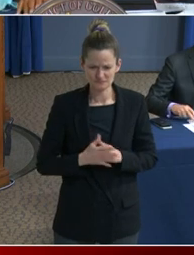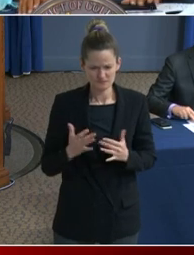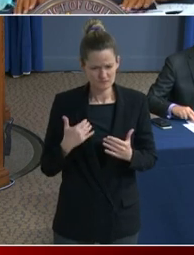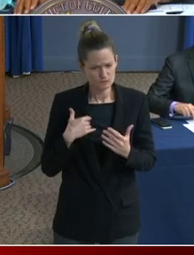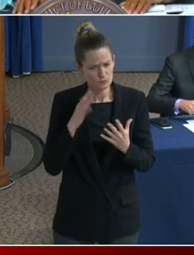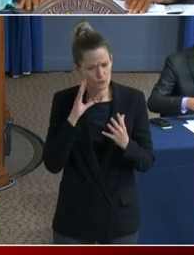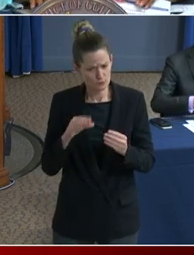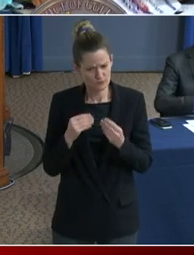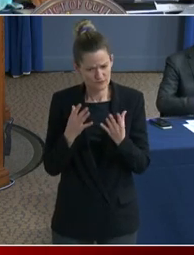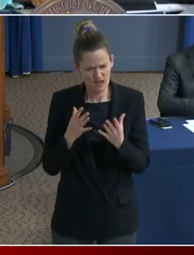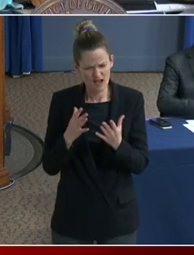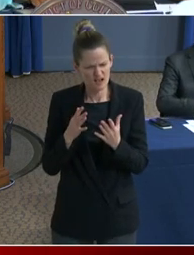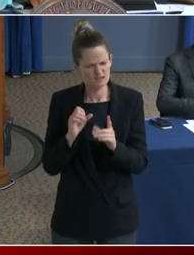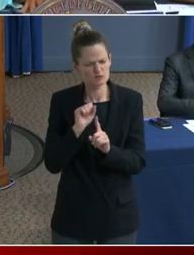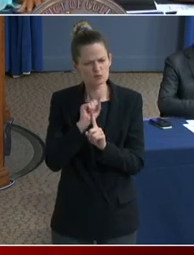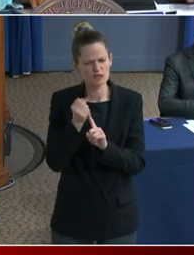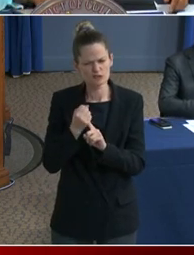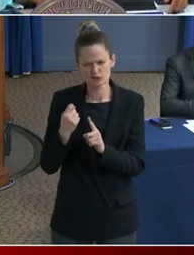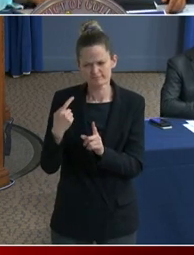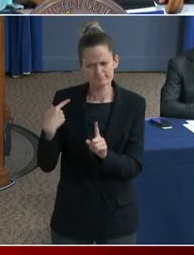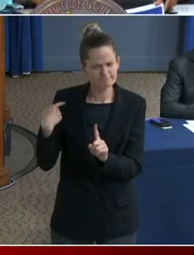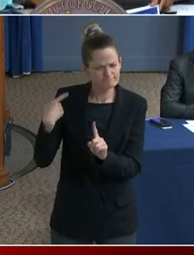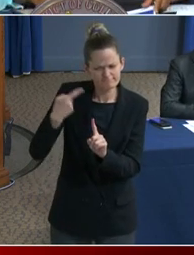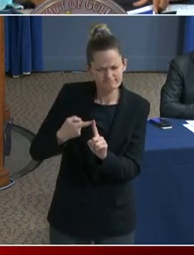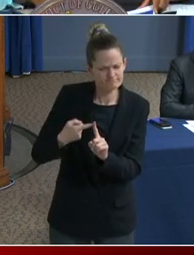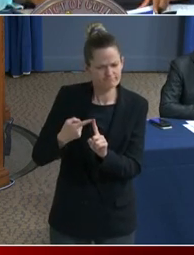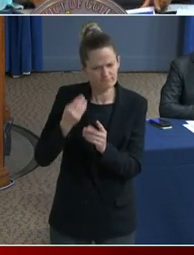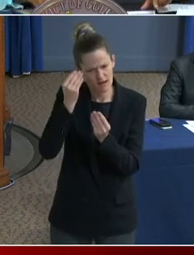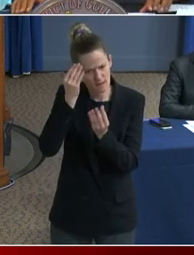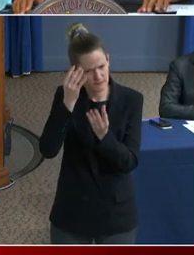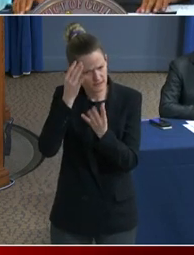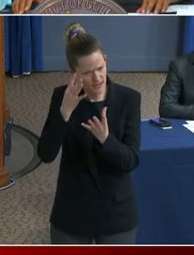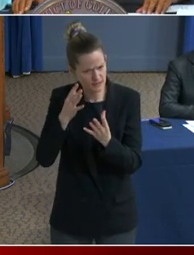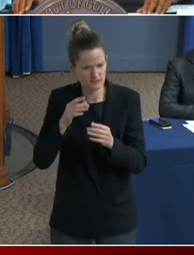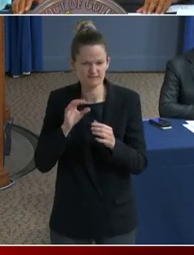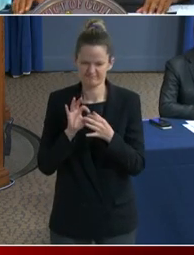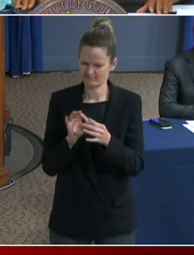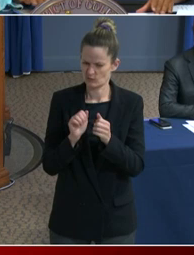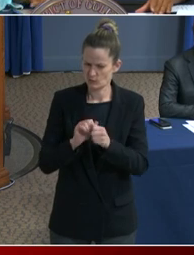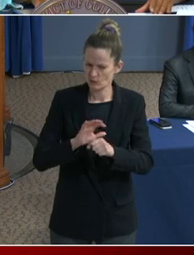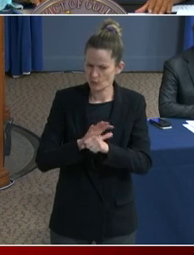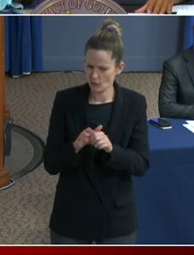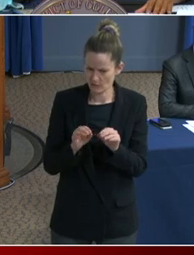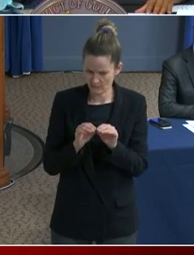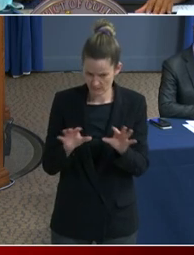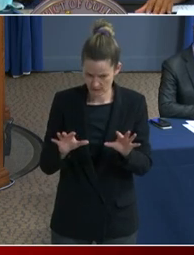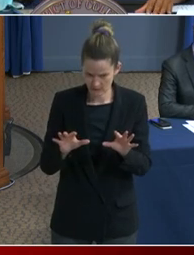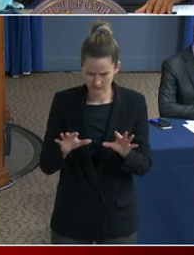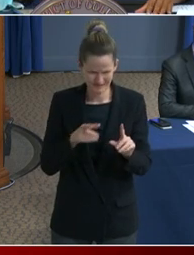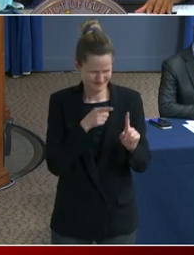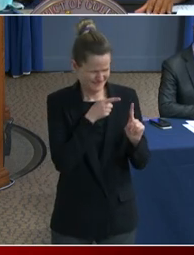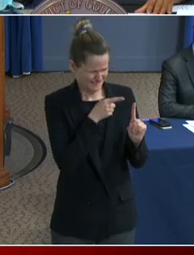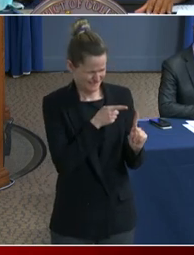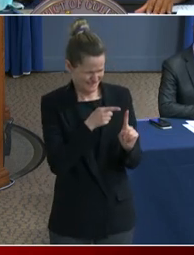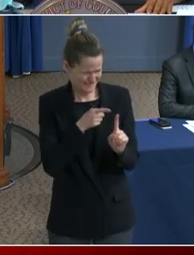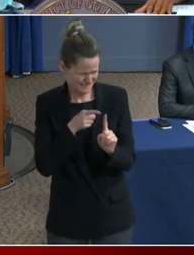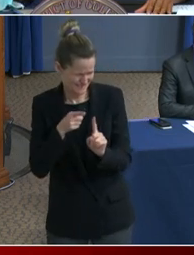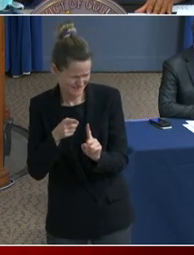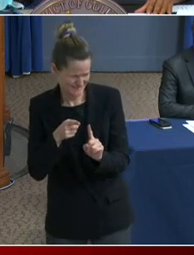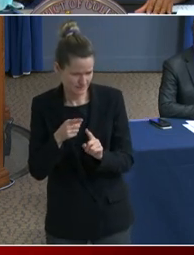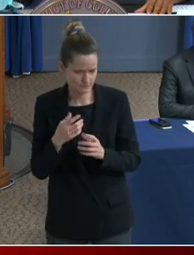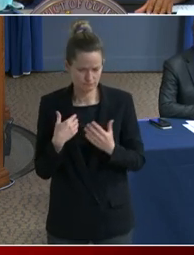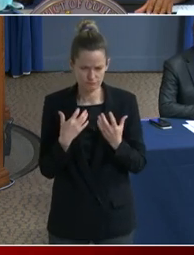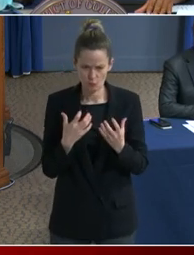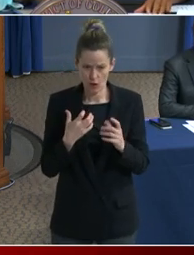update on the district's response to COVID-19. Specifically, I wanted Dr. Nesbitt to